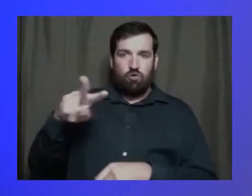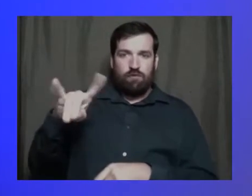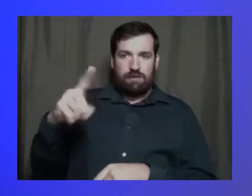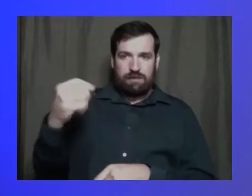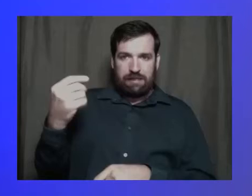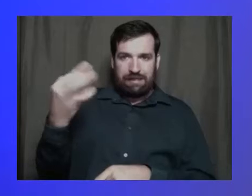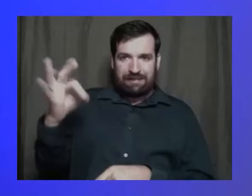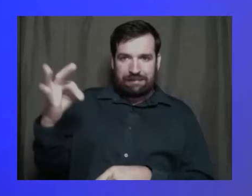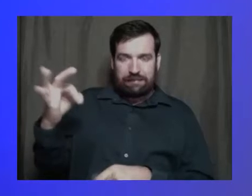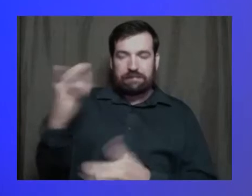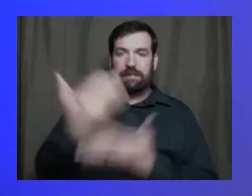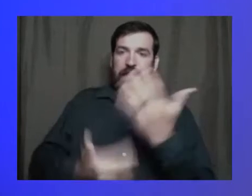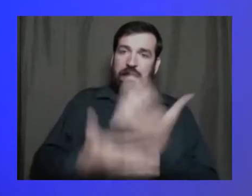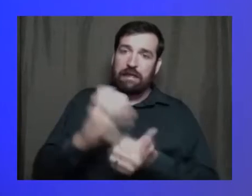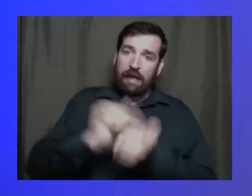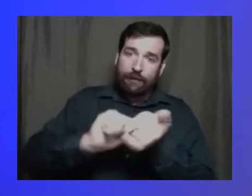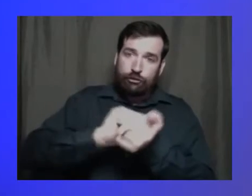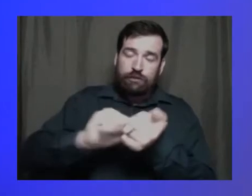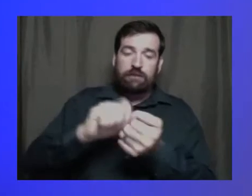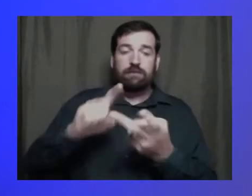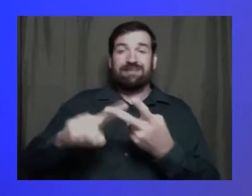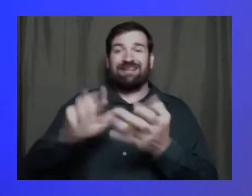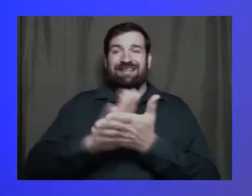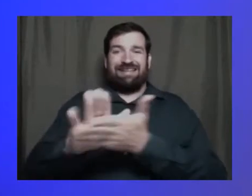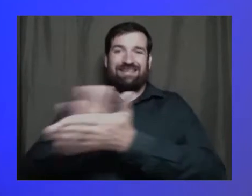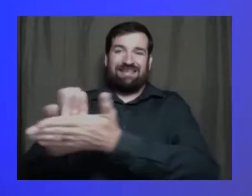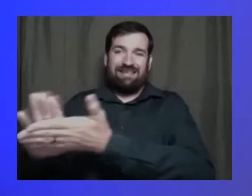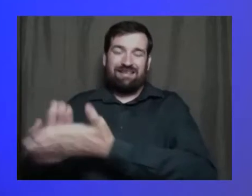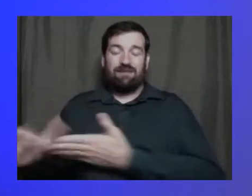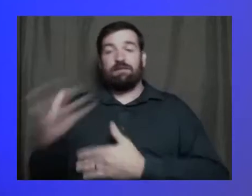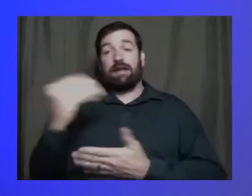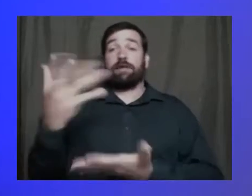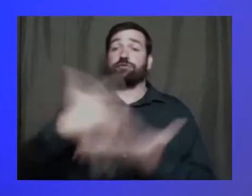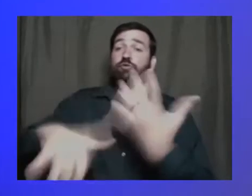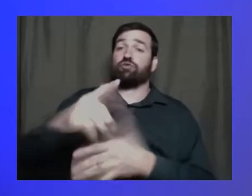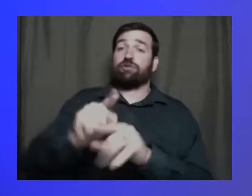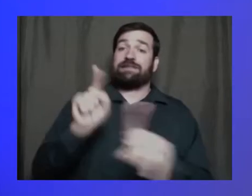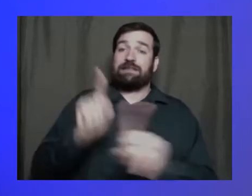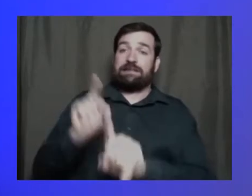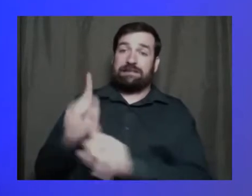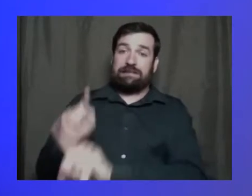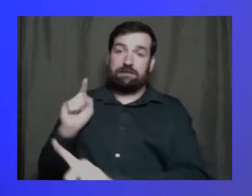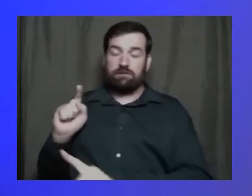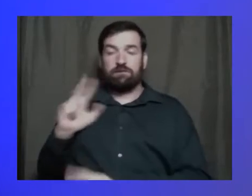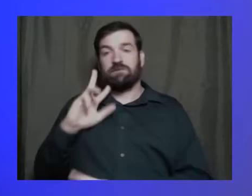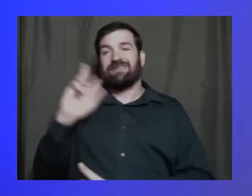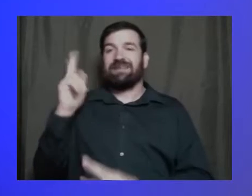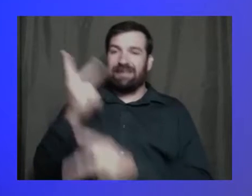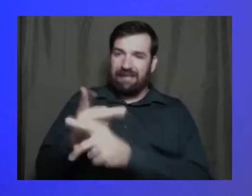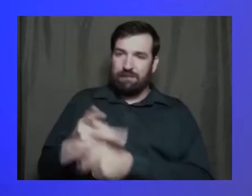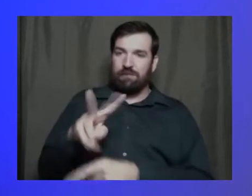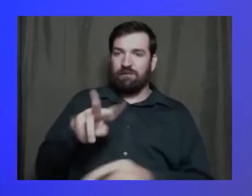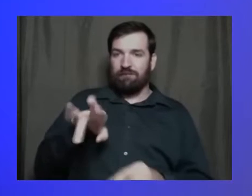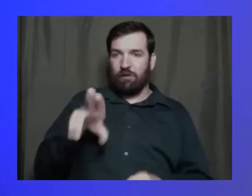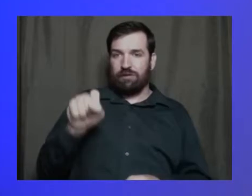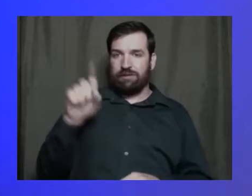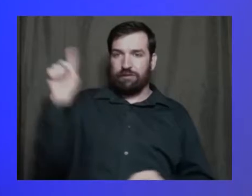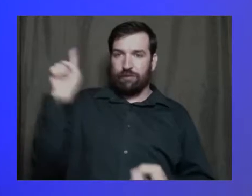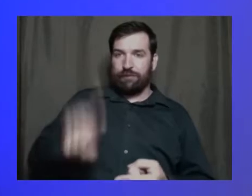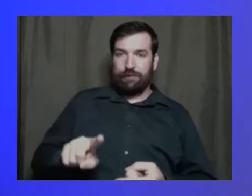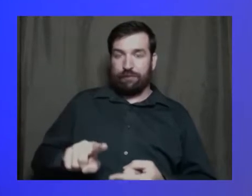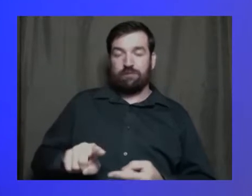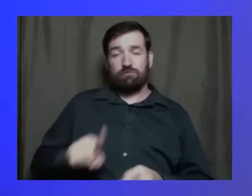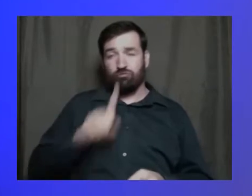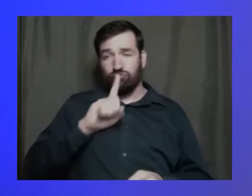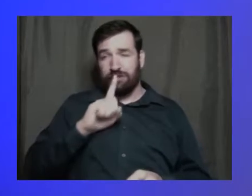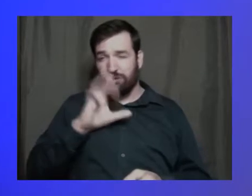hygiene, cleaning. All of these other strategies that keep these viruses away. This is really unusual. I